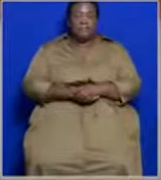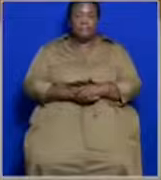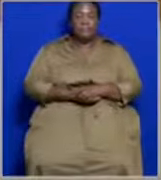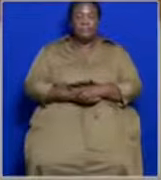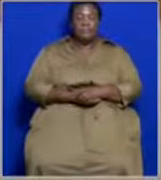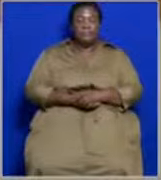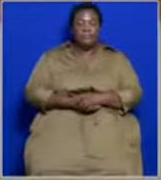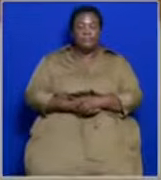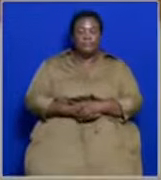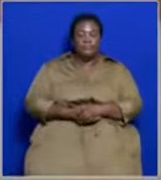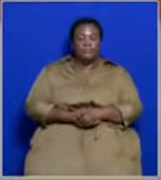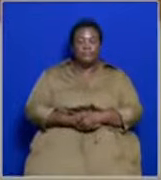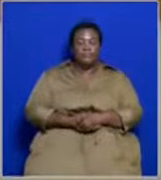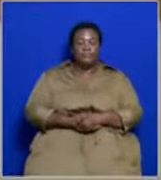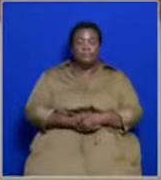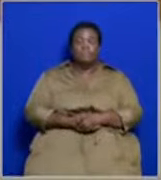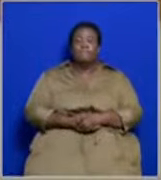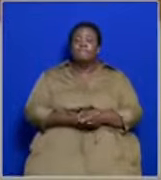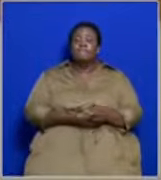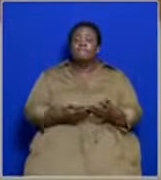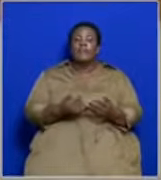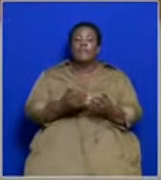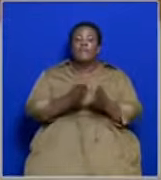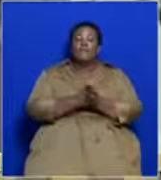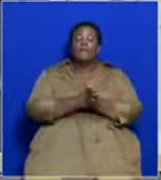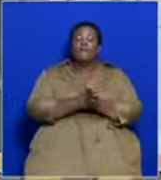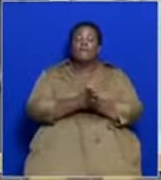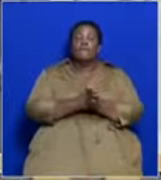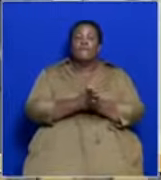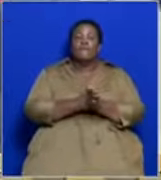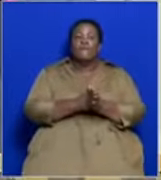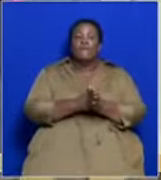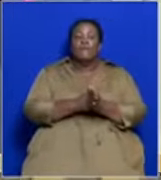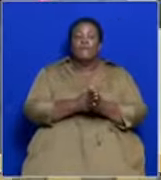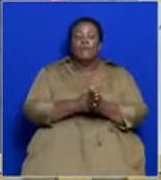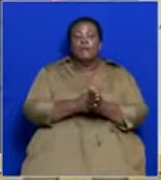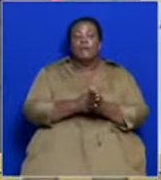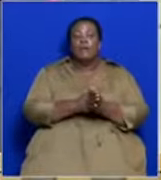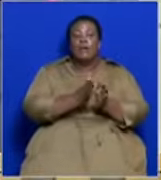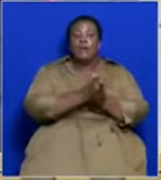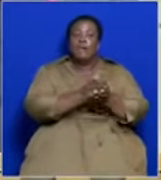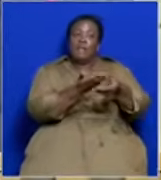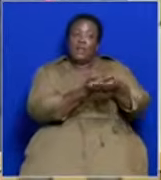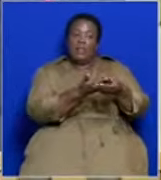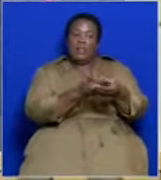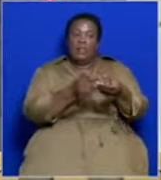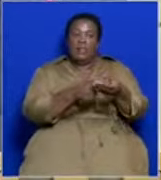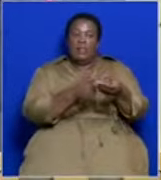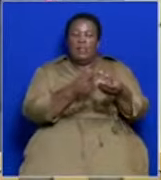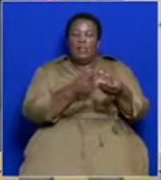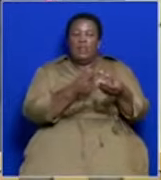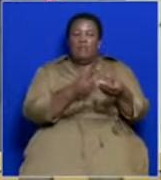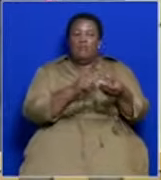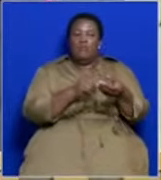And if you could open your witness statement again. We now are